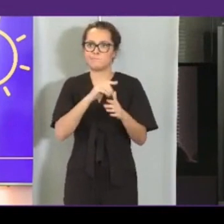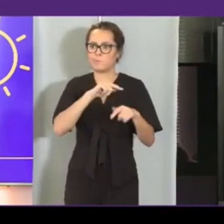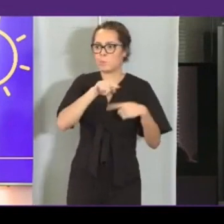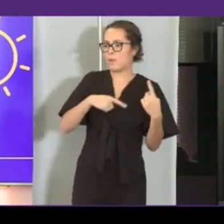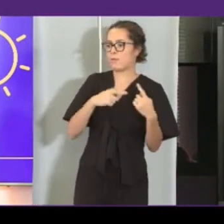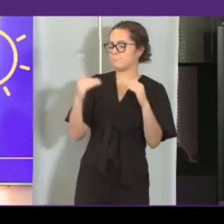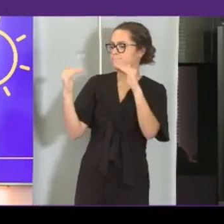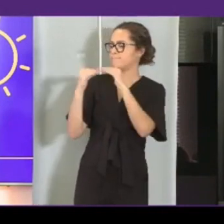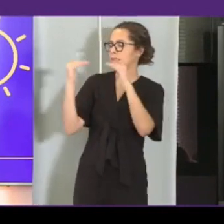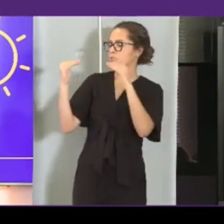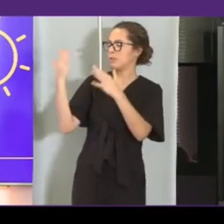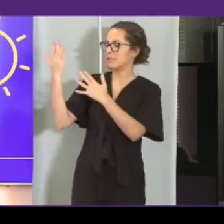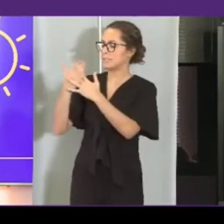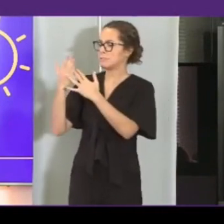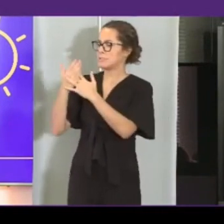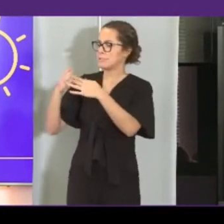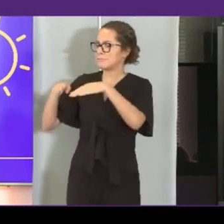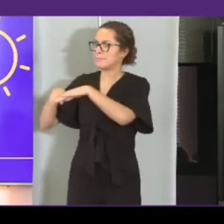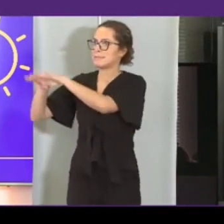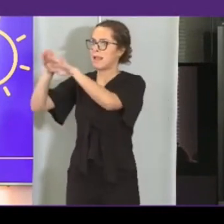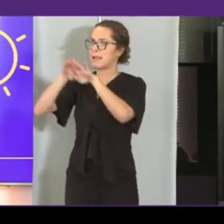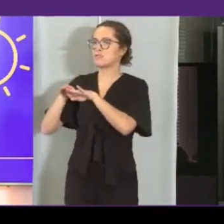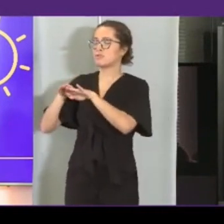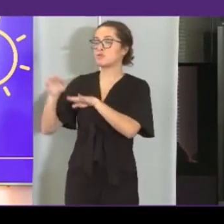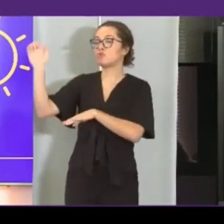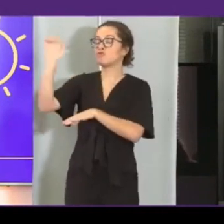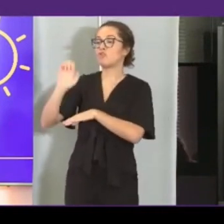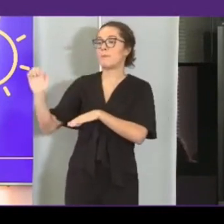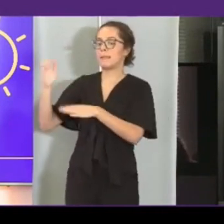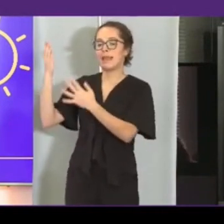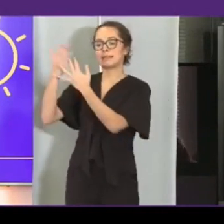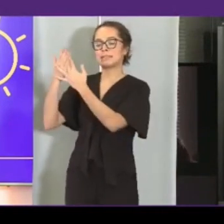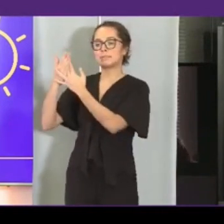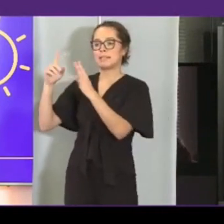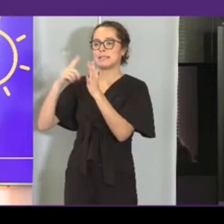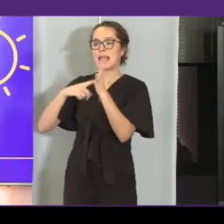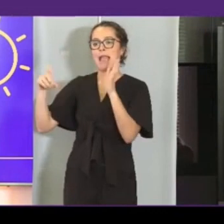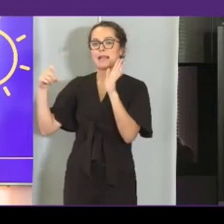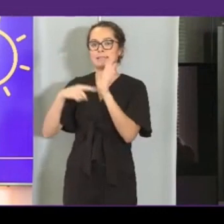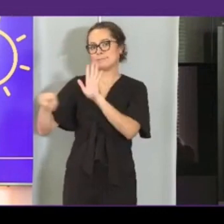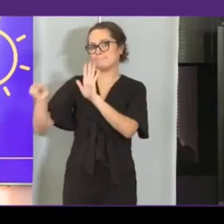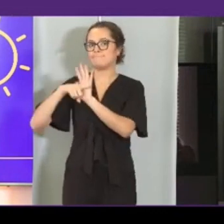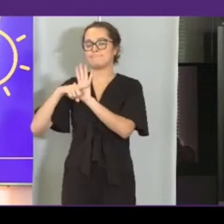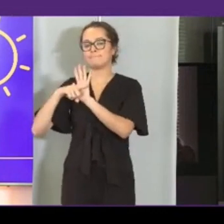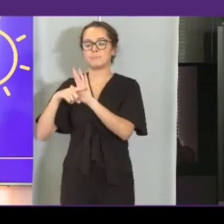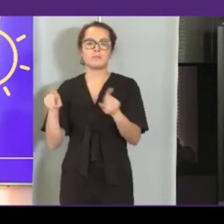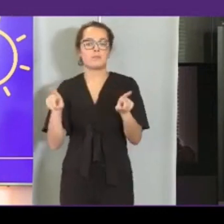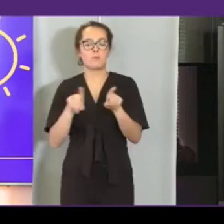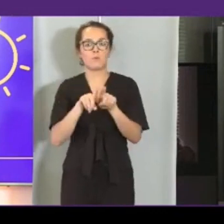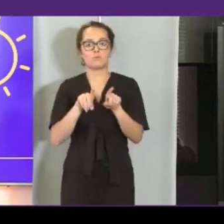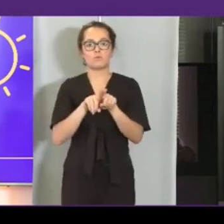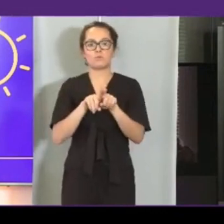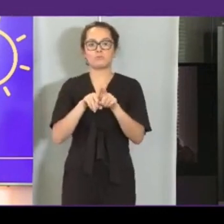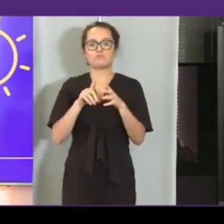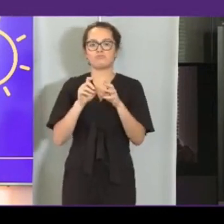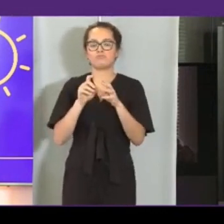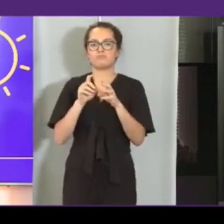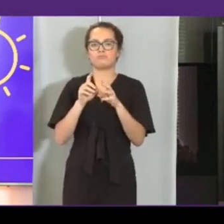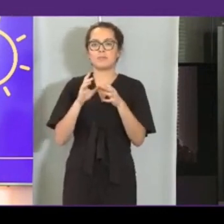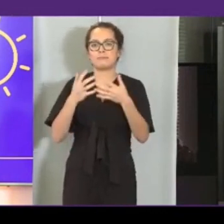Europe, notably the European Accessibility Act. We also contribute to the technical requirements as